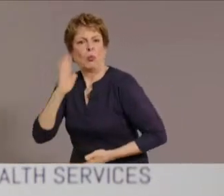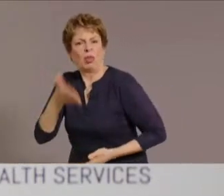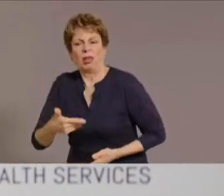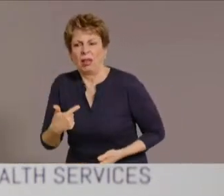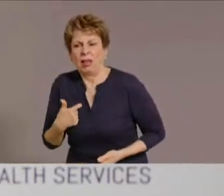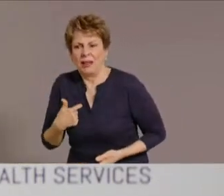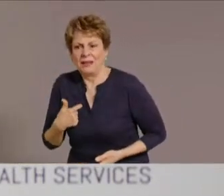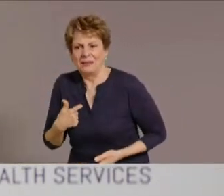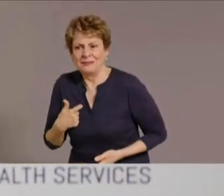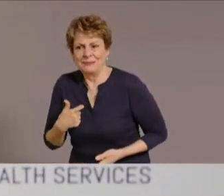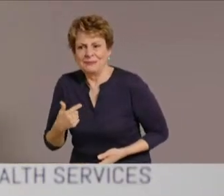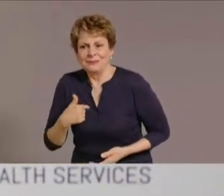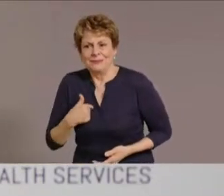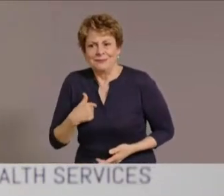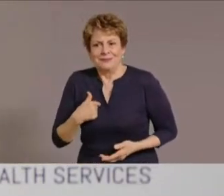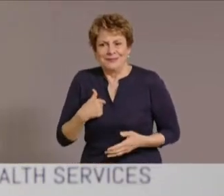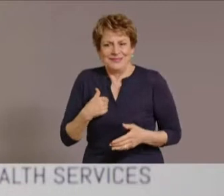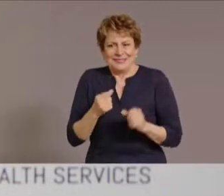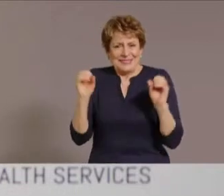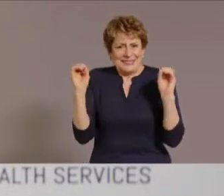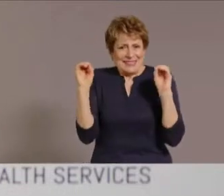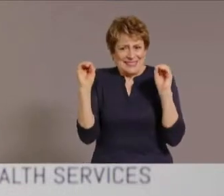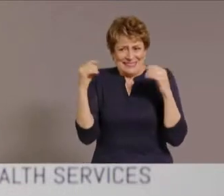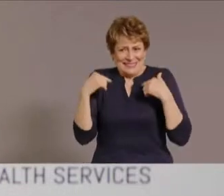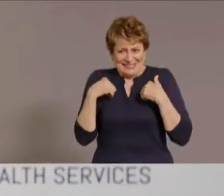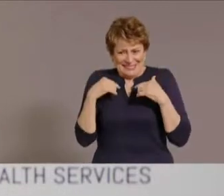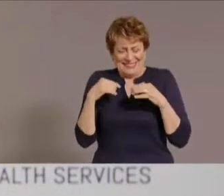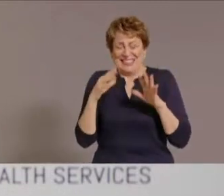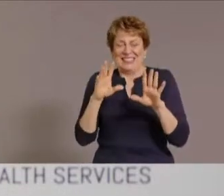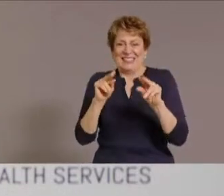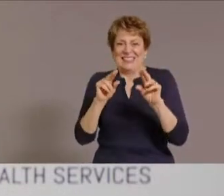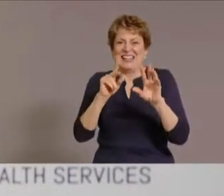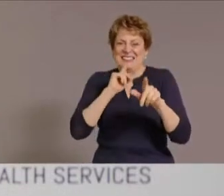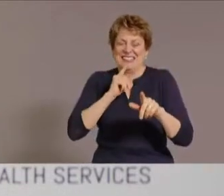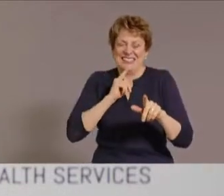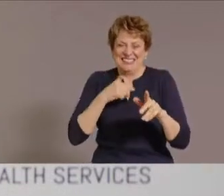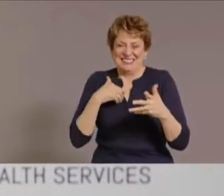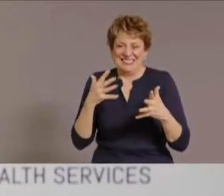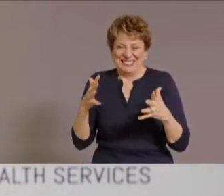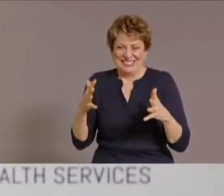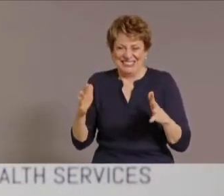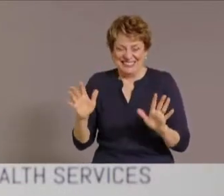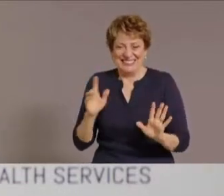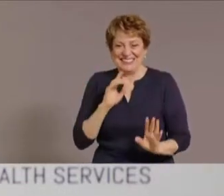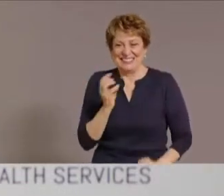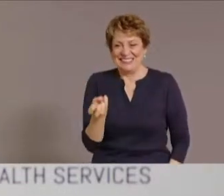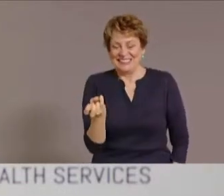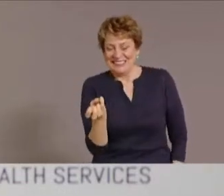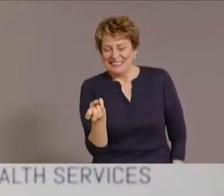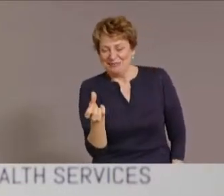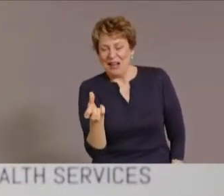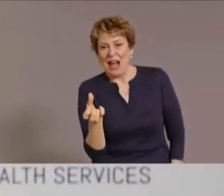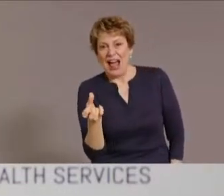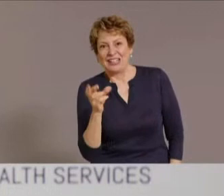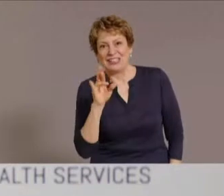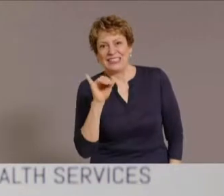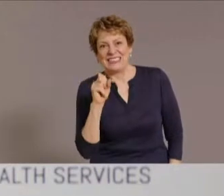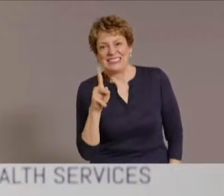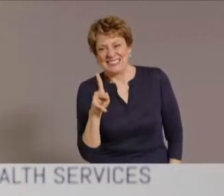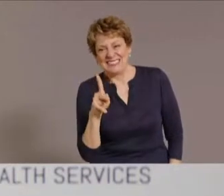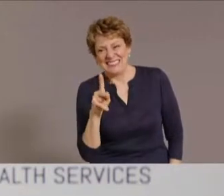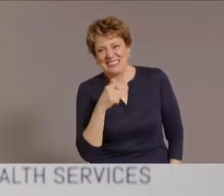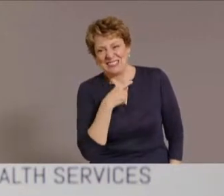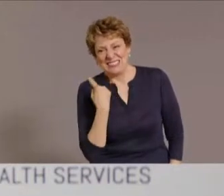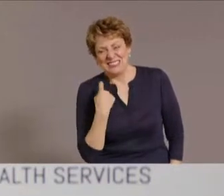small risk. And I would recommend getting the Johnson & Johnson. Fair enough. Thank you. You're welcome.